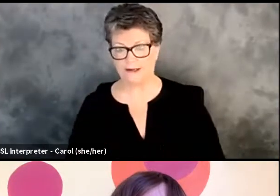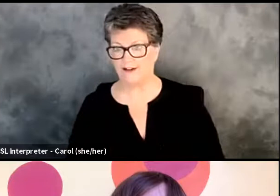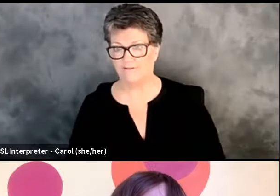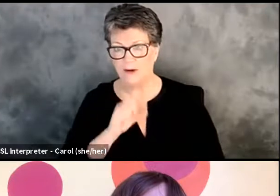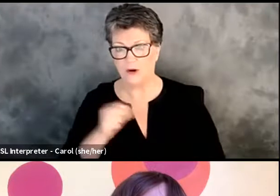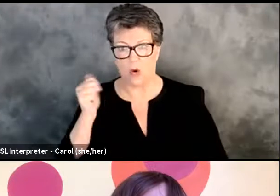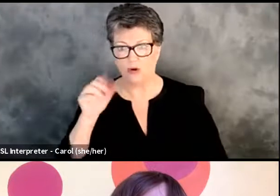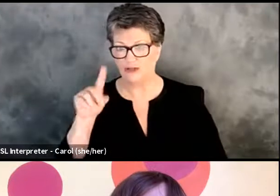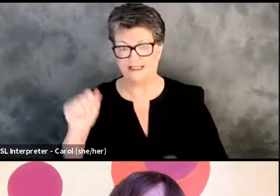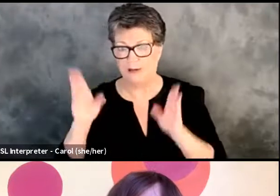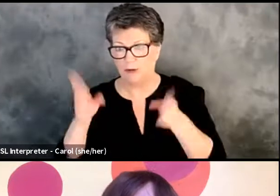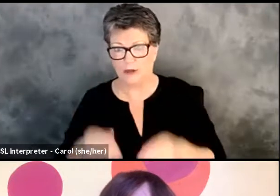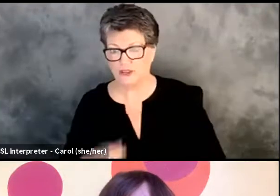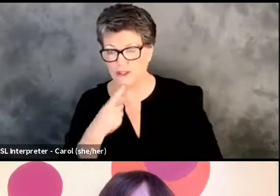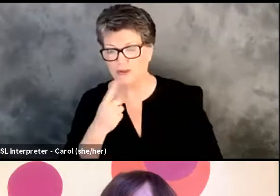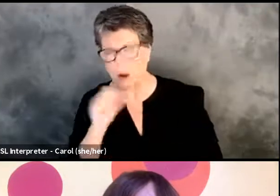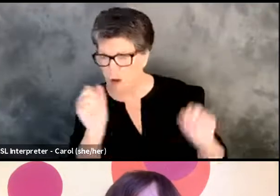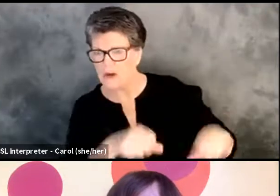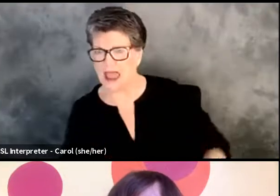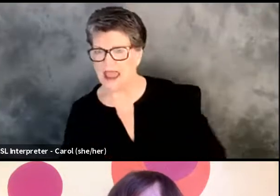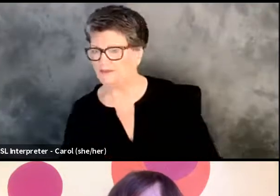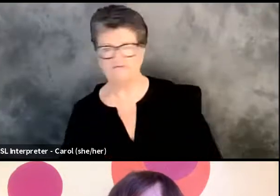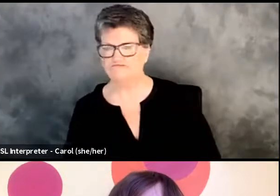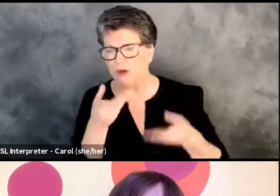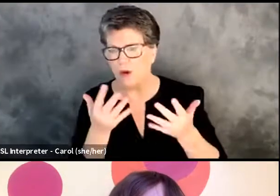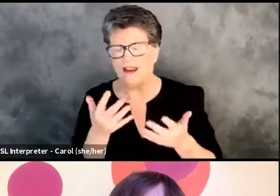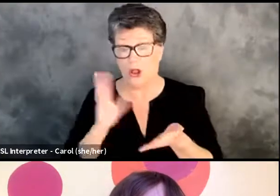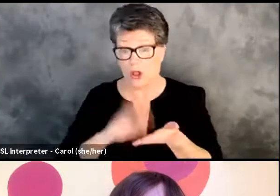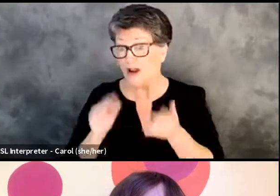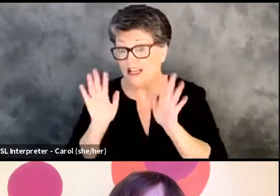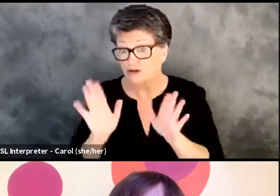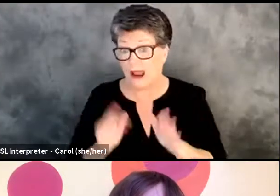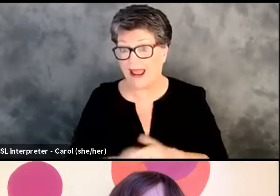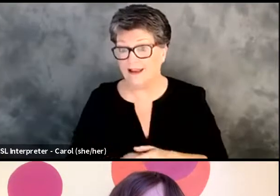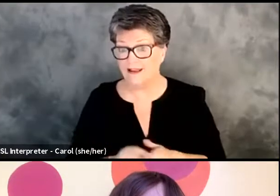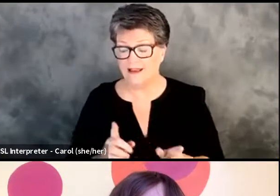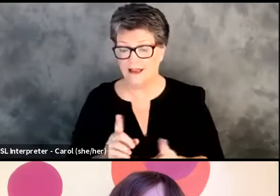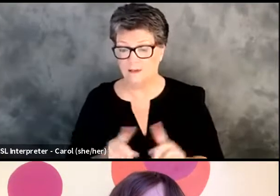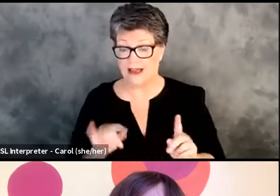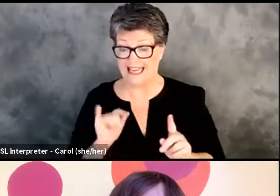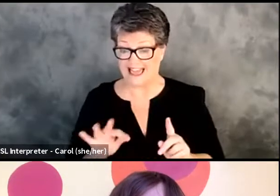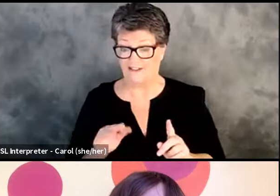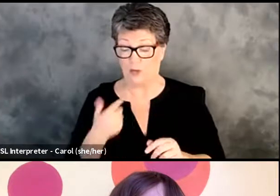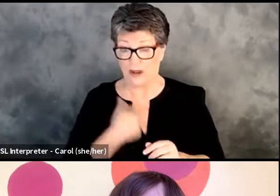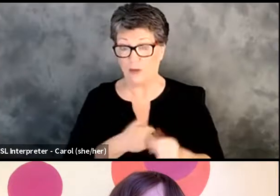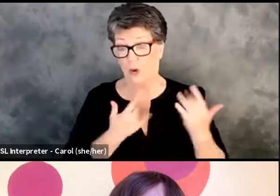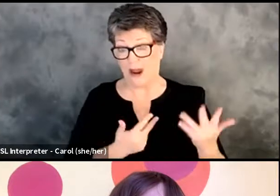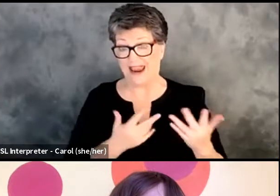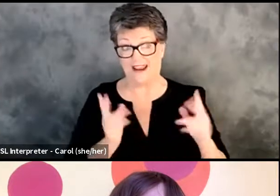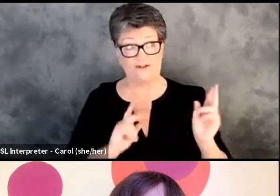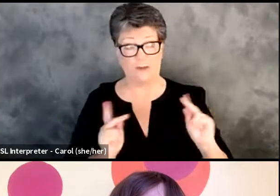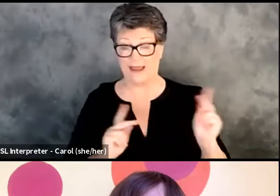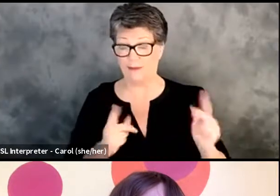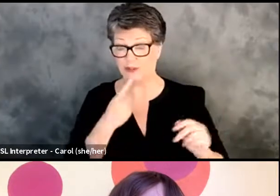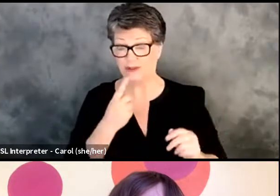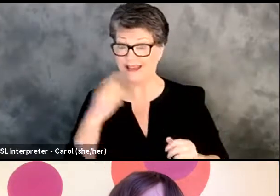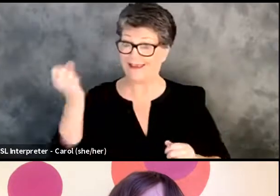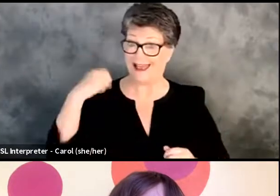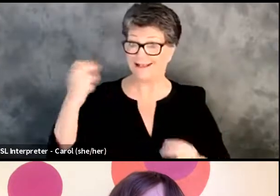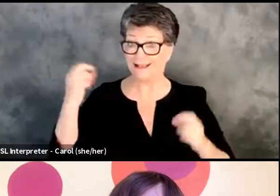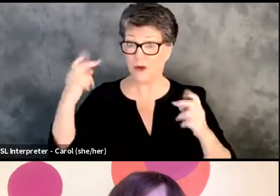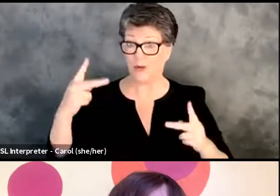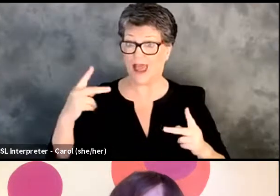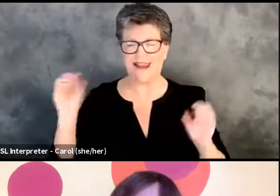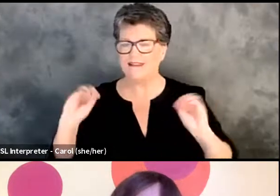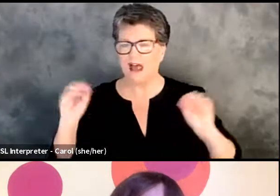person to say you can do something. Learning is great, but if we would have been waiting for people to say it was okay, nothing